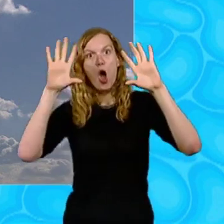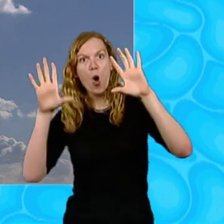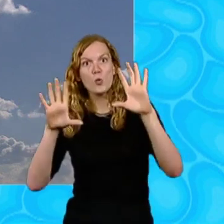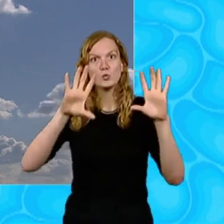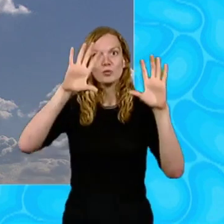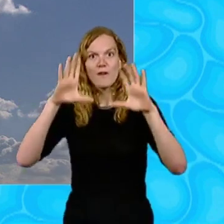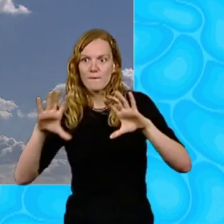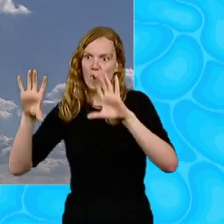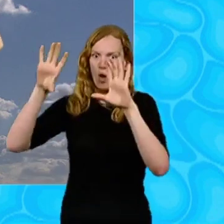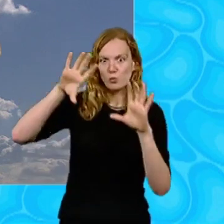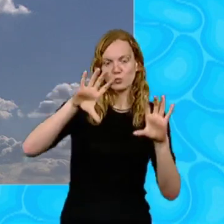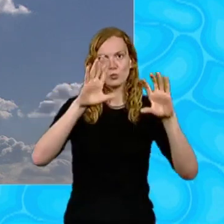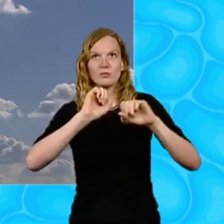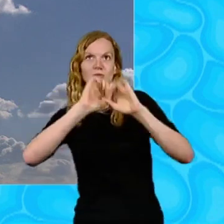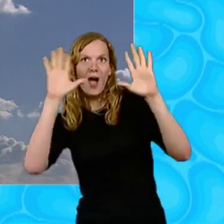clouds floating in the sky.